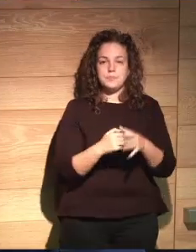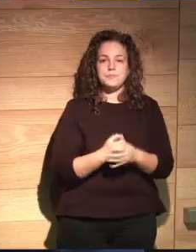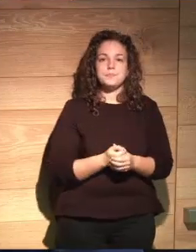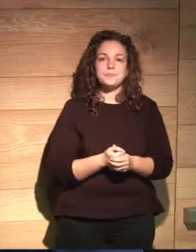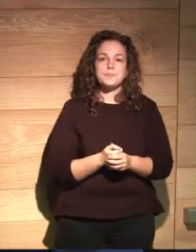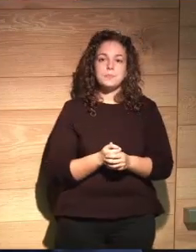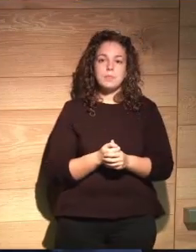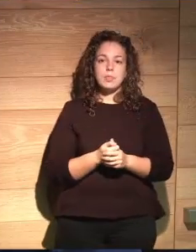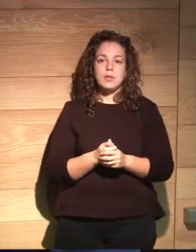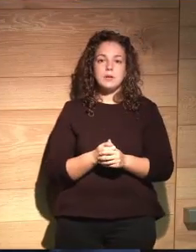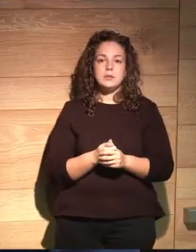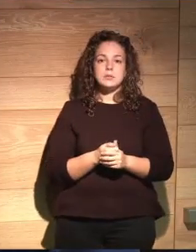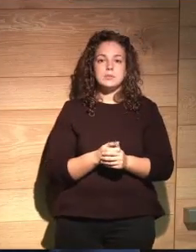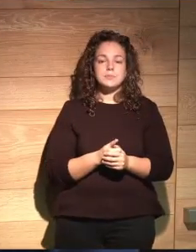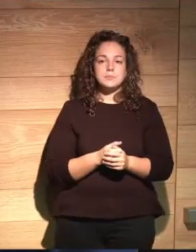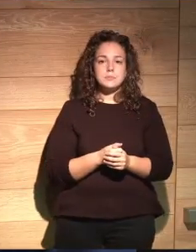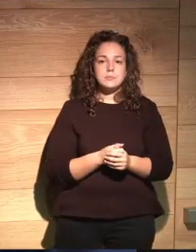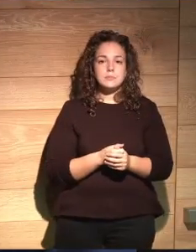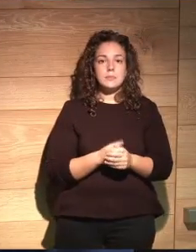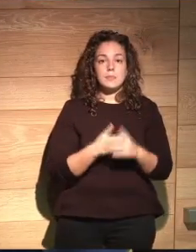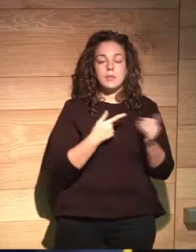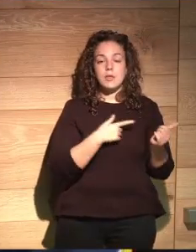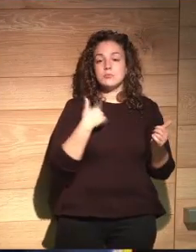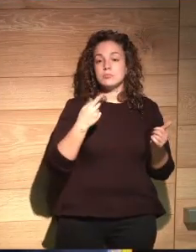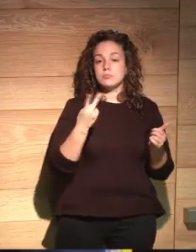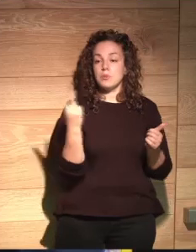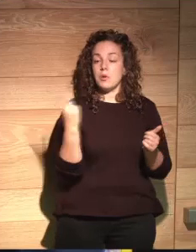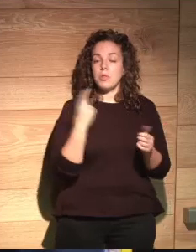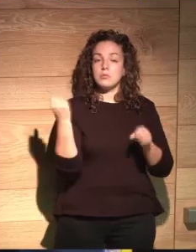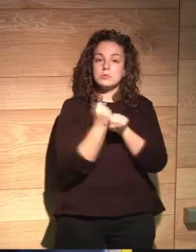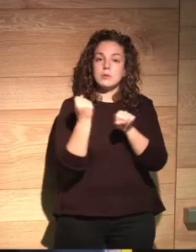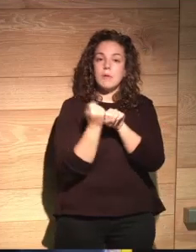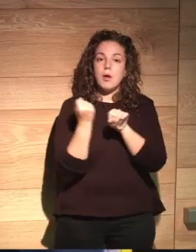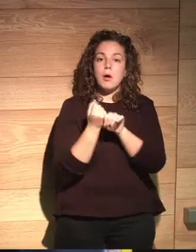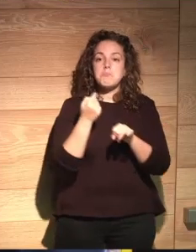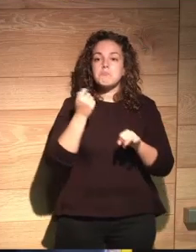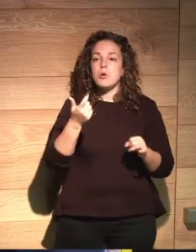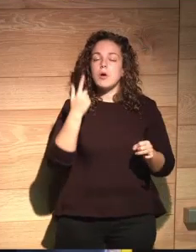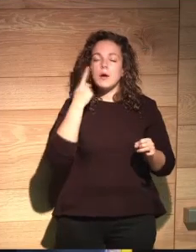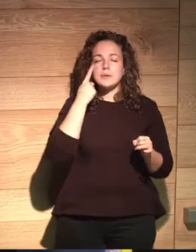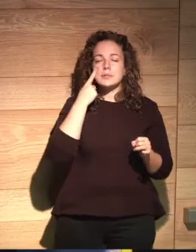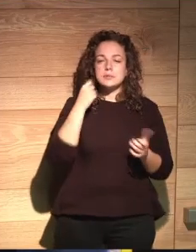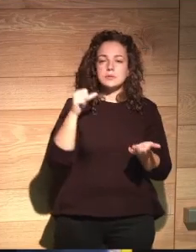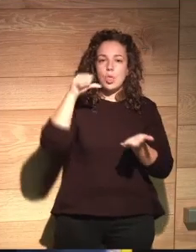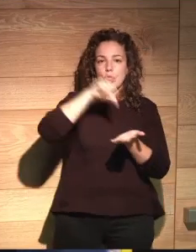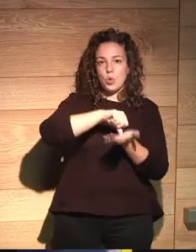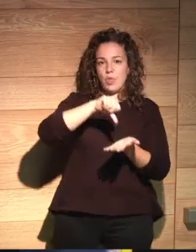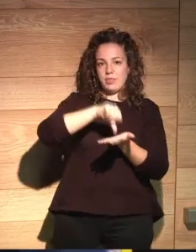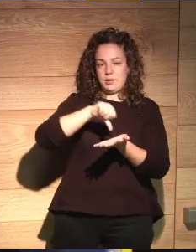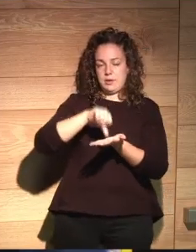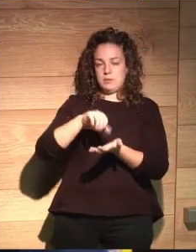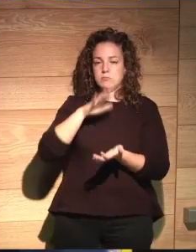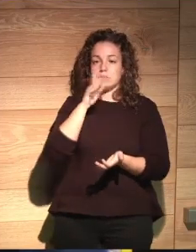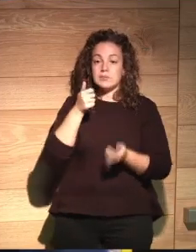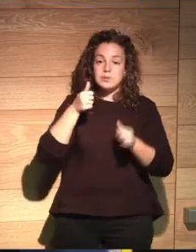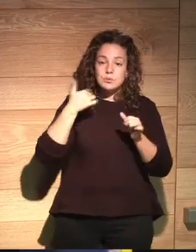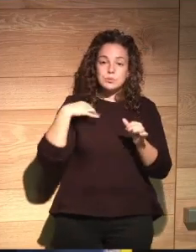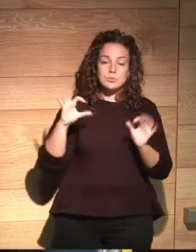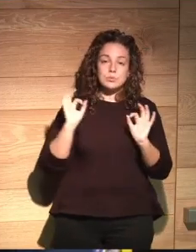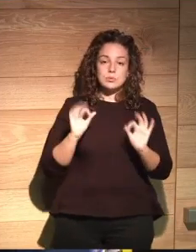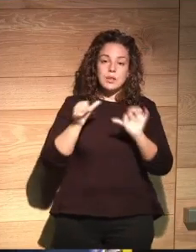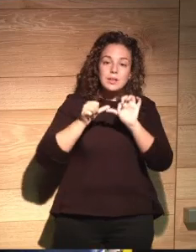partner, let's say, not husband exactly. Anyway, and we are working on the notion of citizenship, and